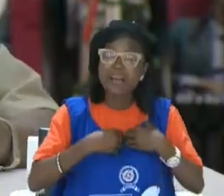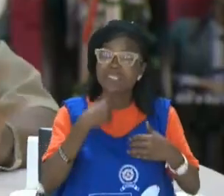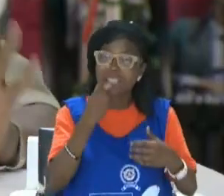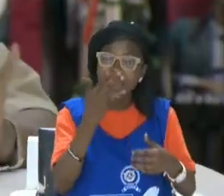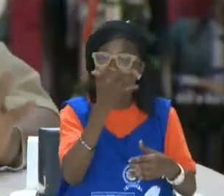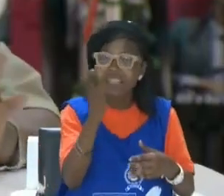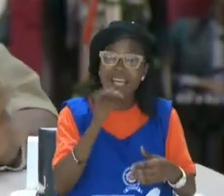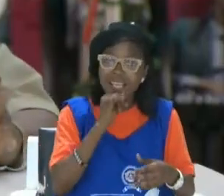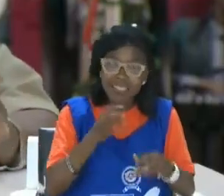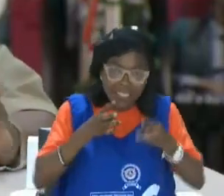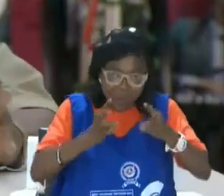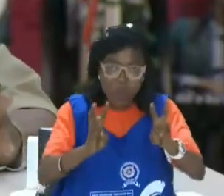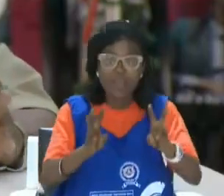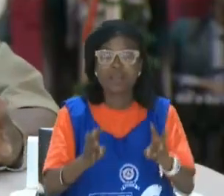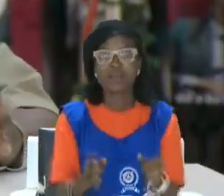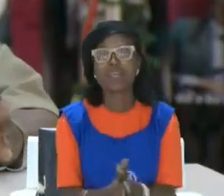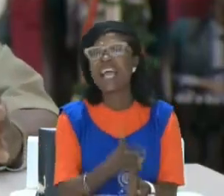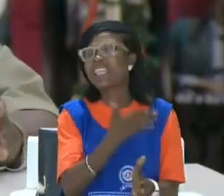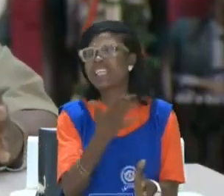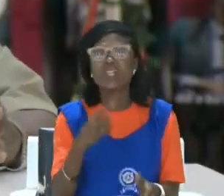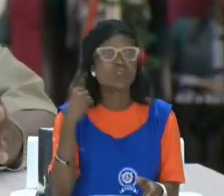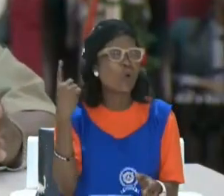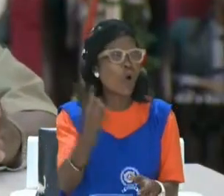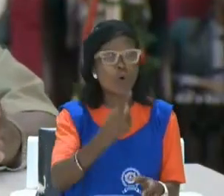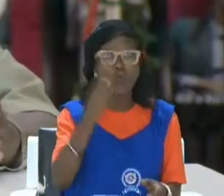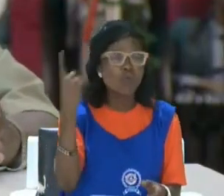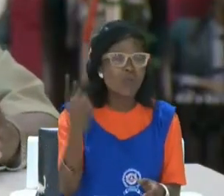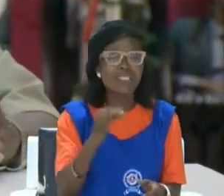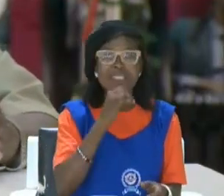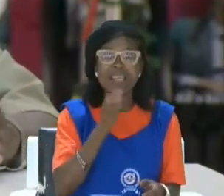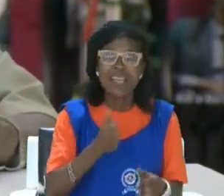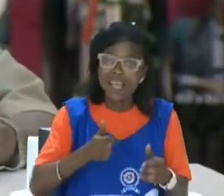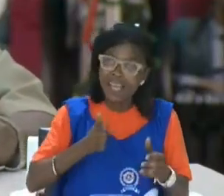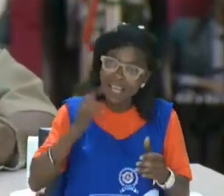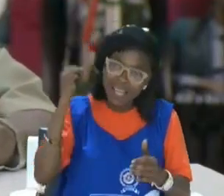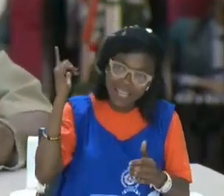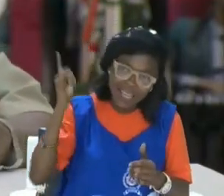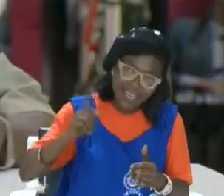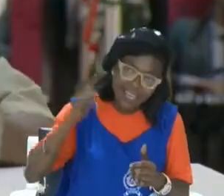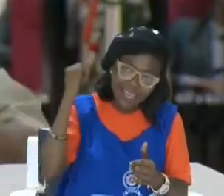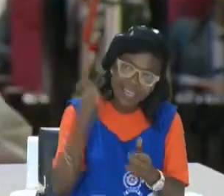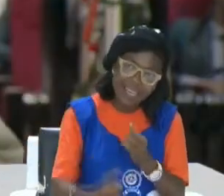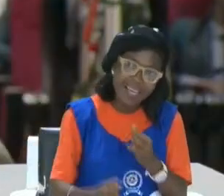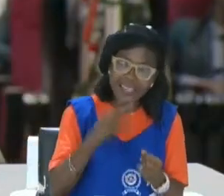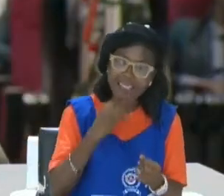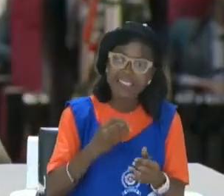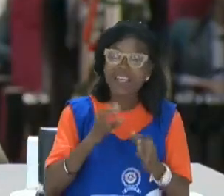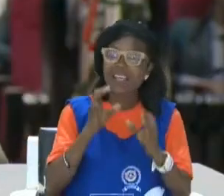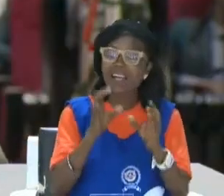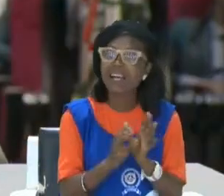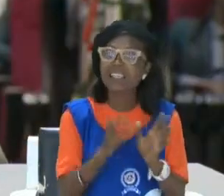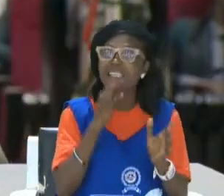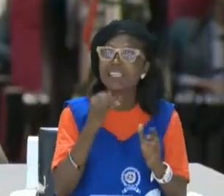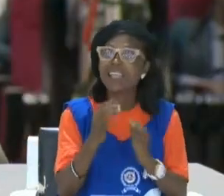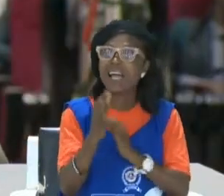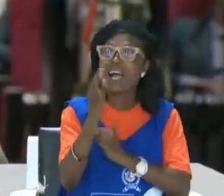There is always a last card in the hand of the Almighty God.